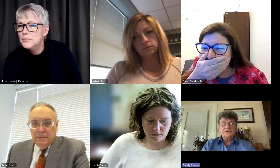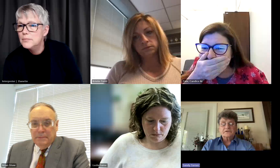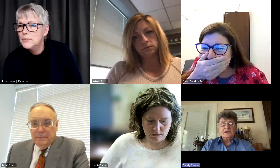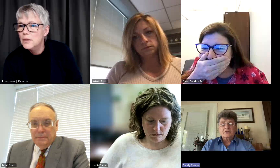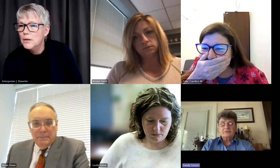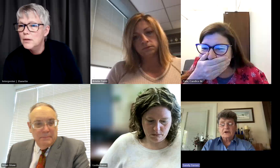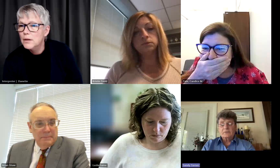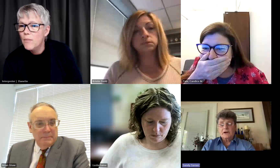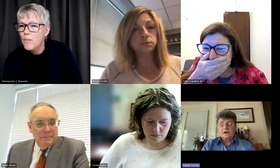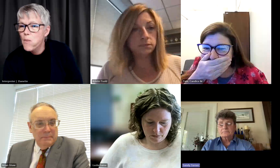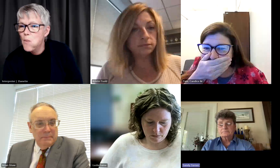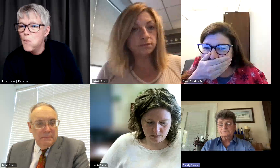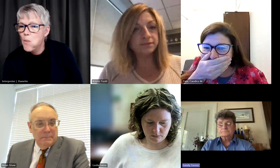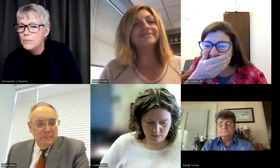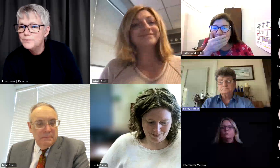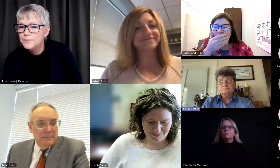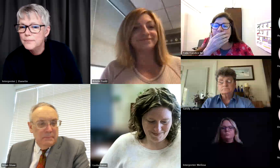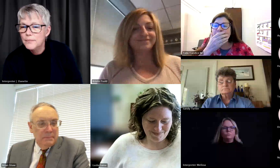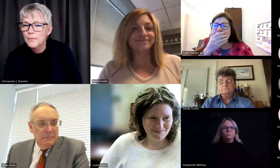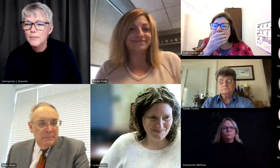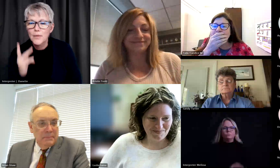Hey, Kristen, thank you for coming back.